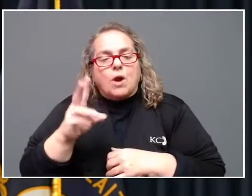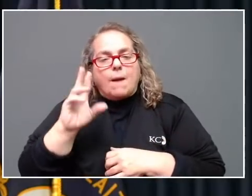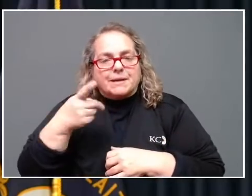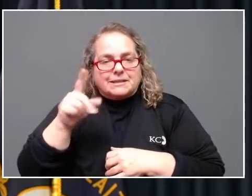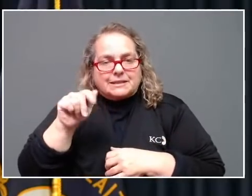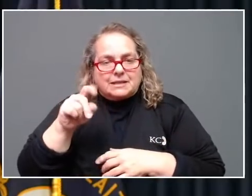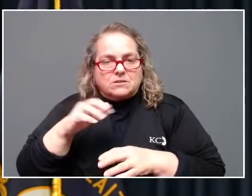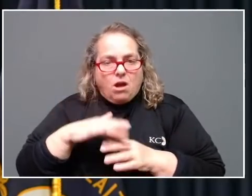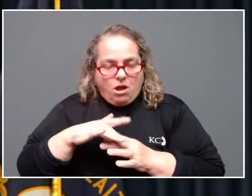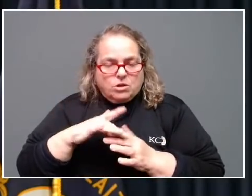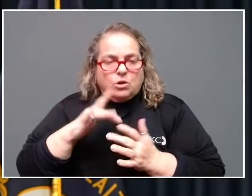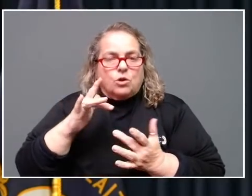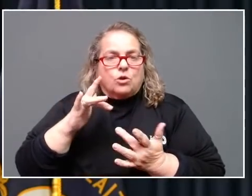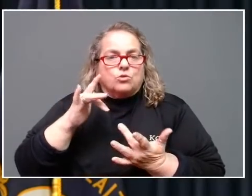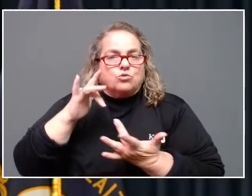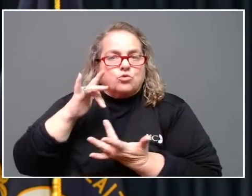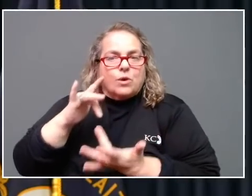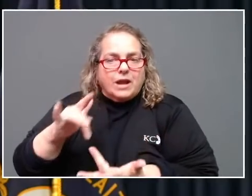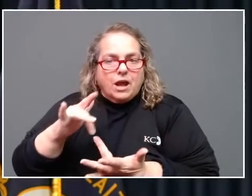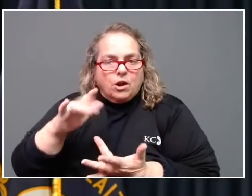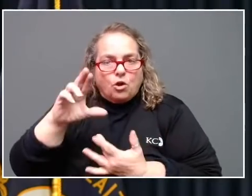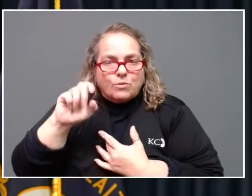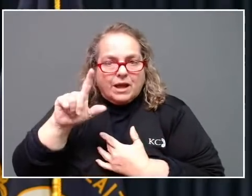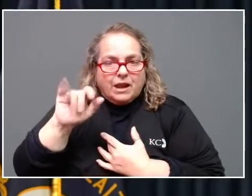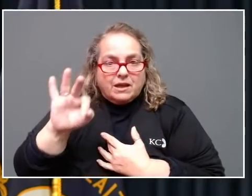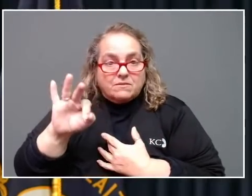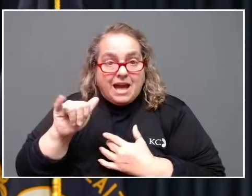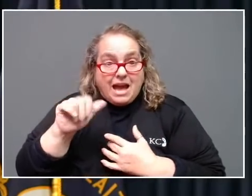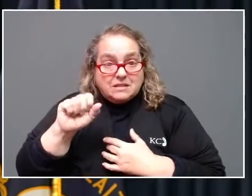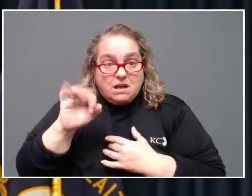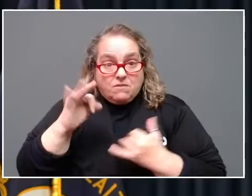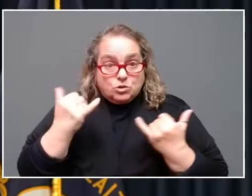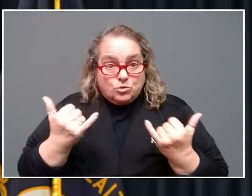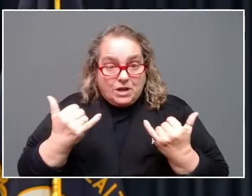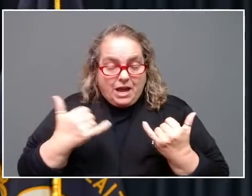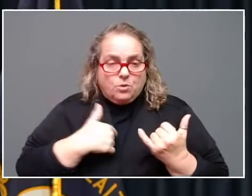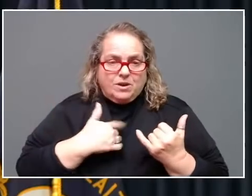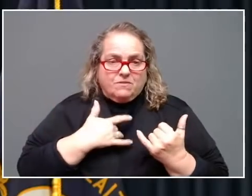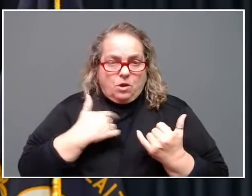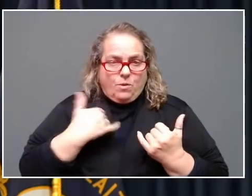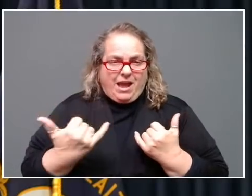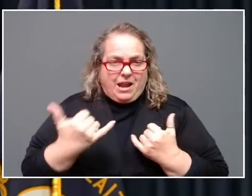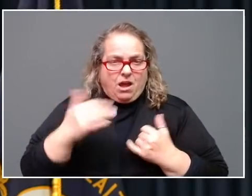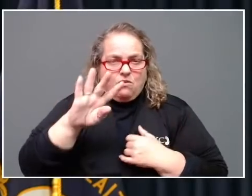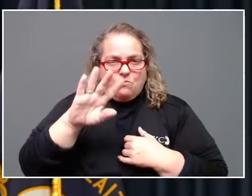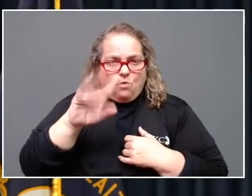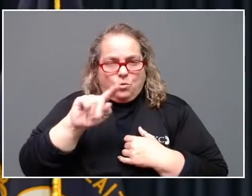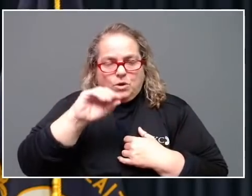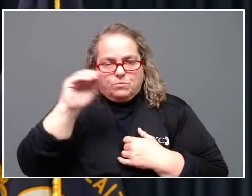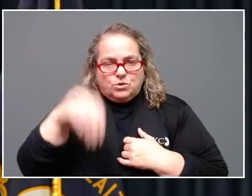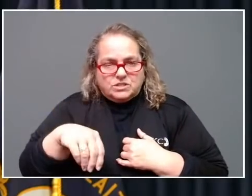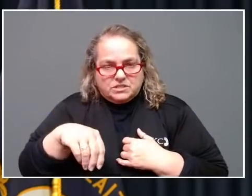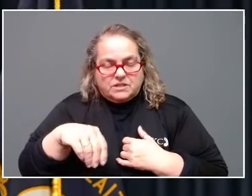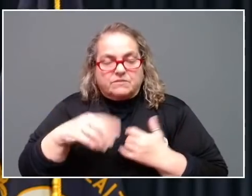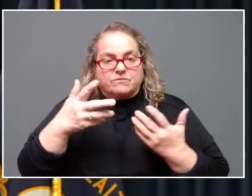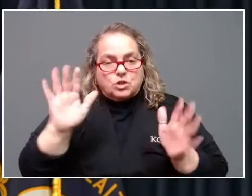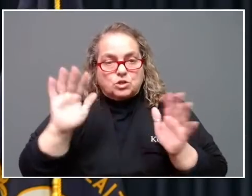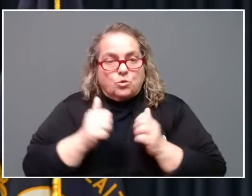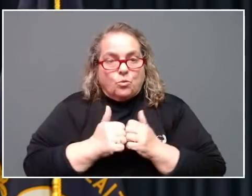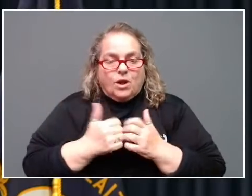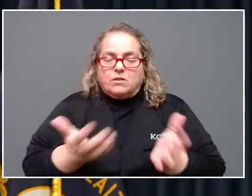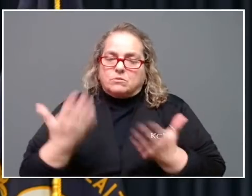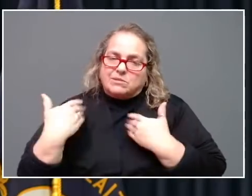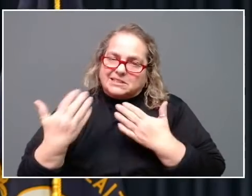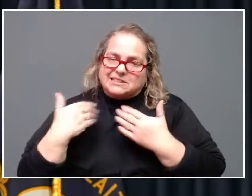tornado relief. First, as of today, we believe we are now 41% through debris removal. We keep